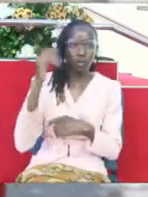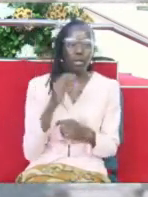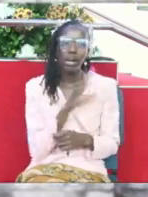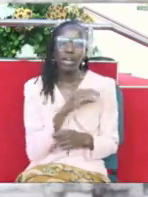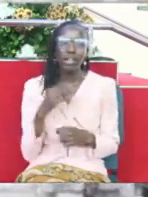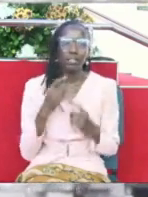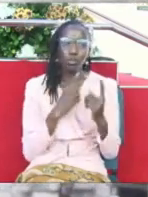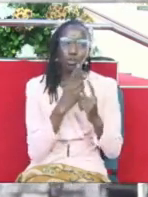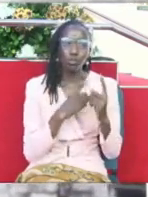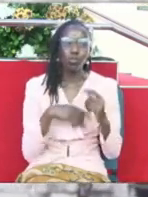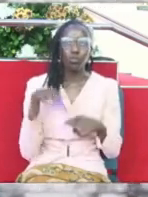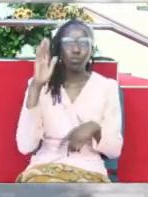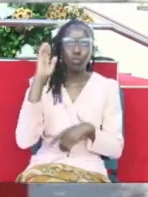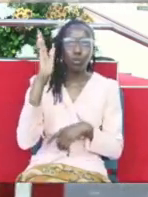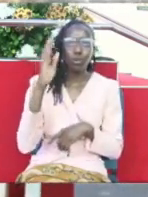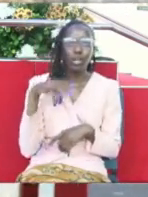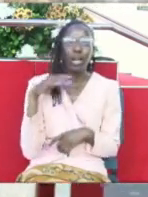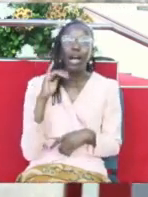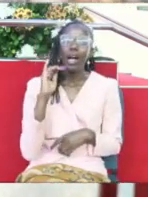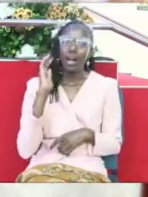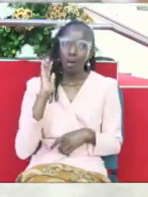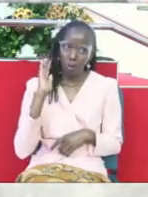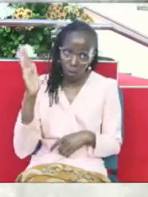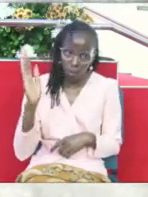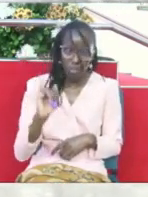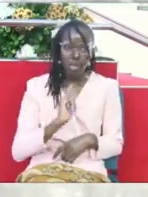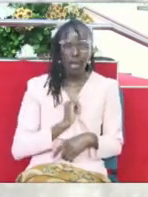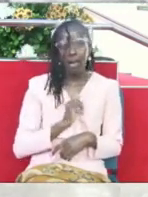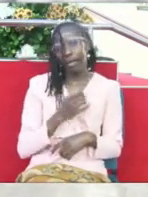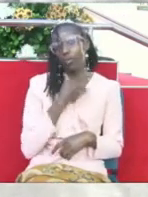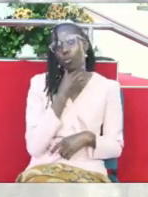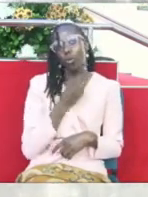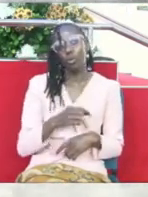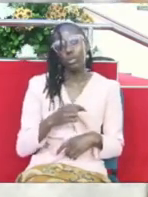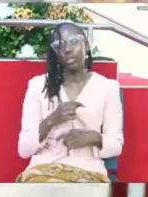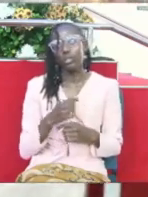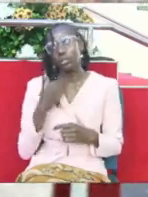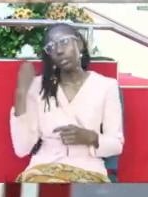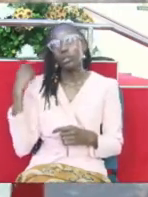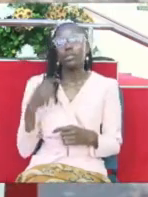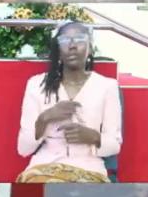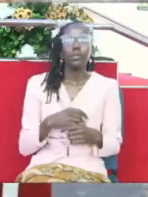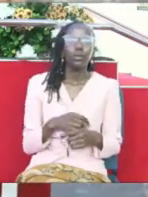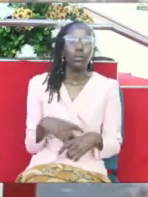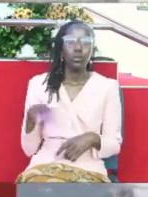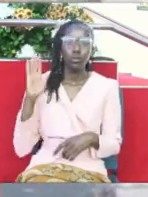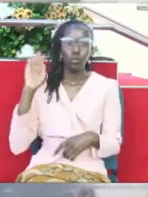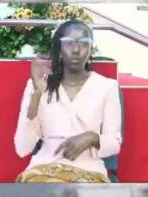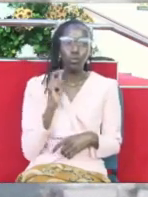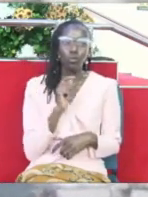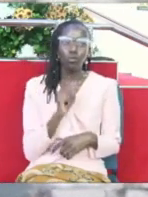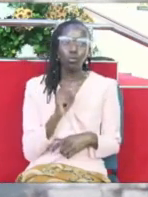I have known you to be healer since generations past. Na utamwambia Mungu Bwana wangu nimejua kwamba wewe ni mponyaji tangu